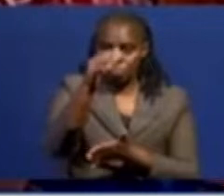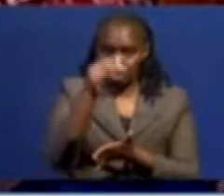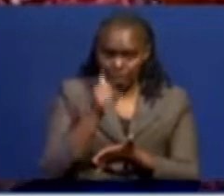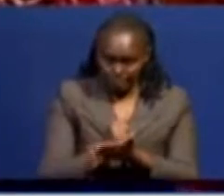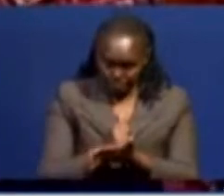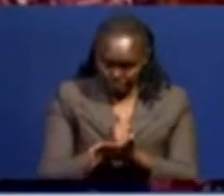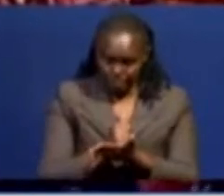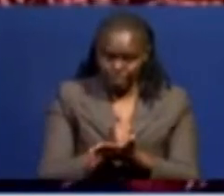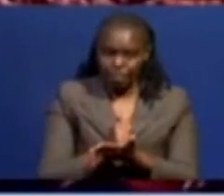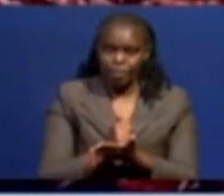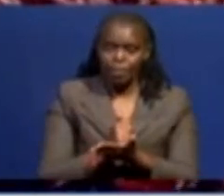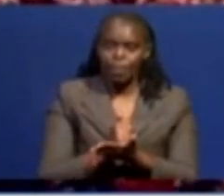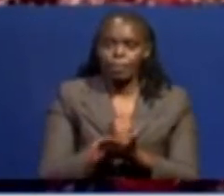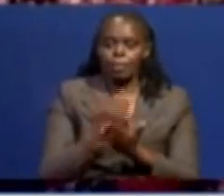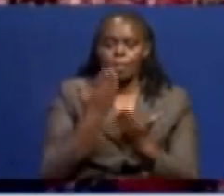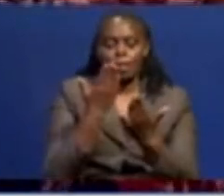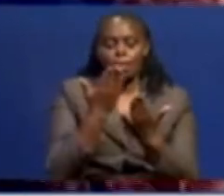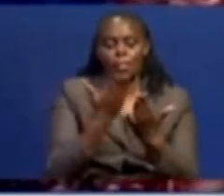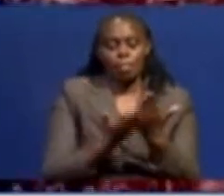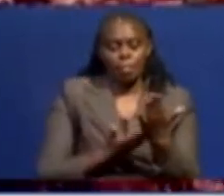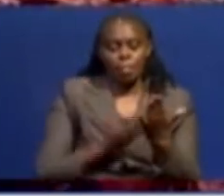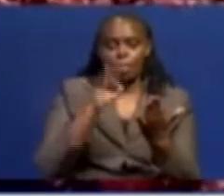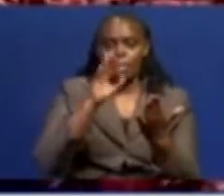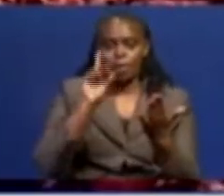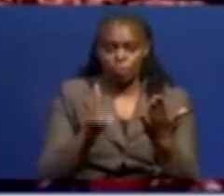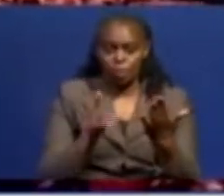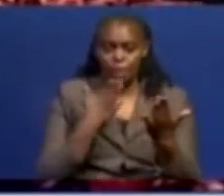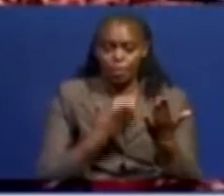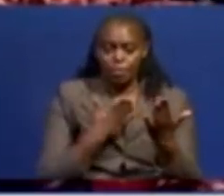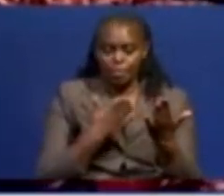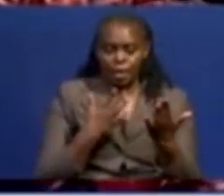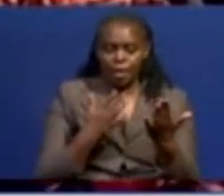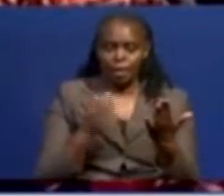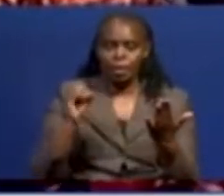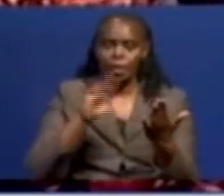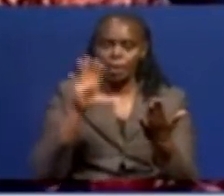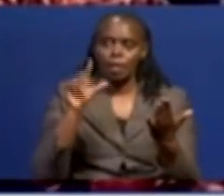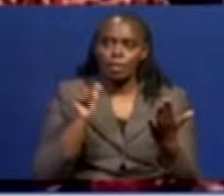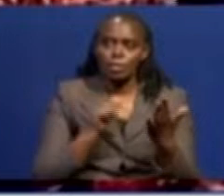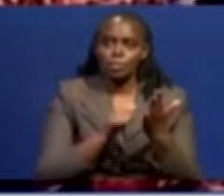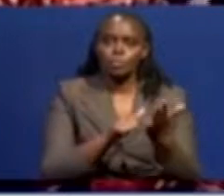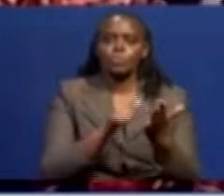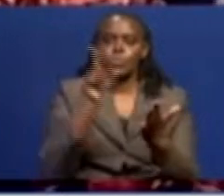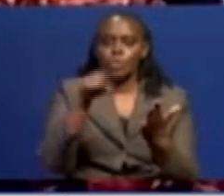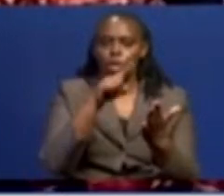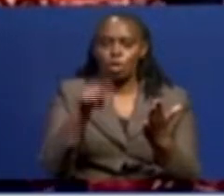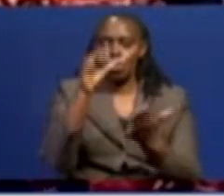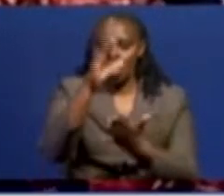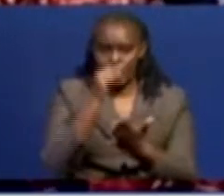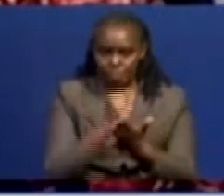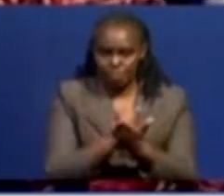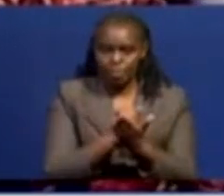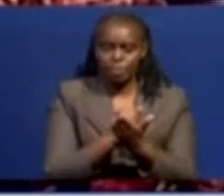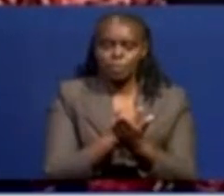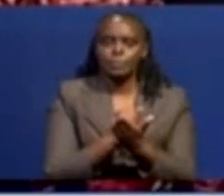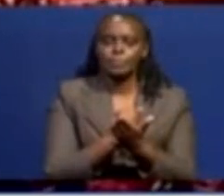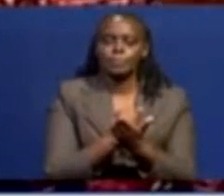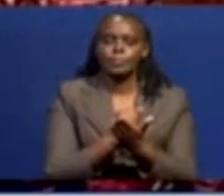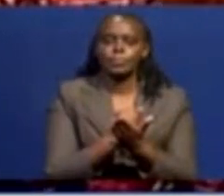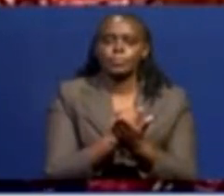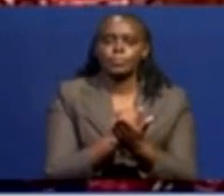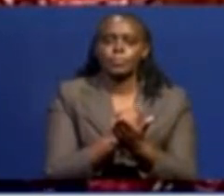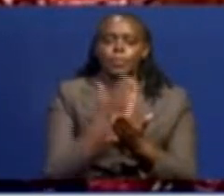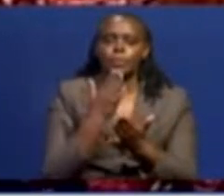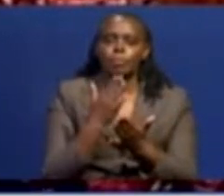members, are found on this page 31. And honorable speaker